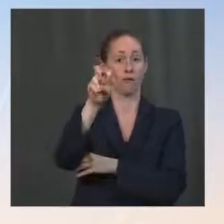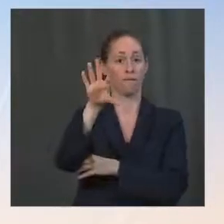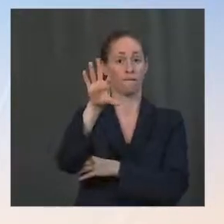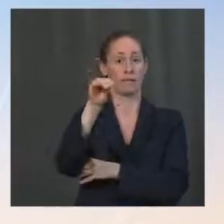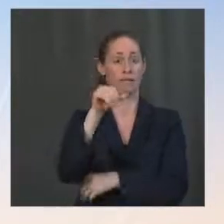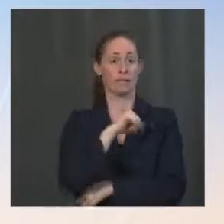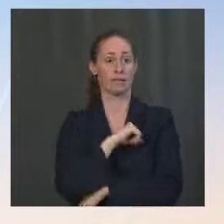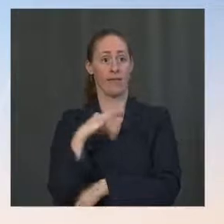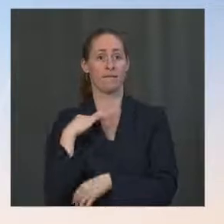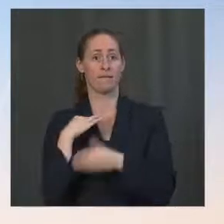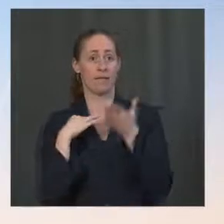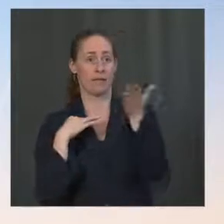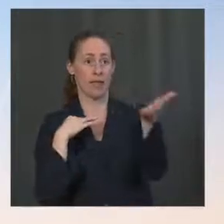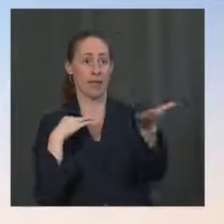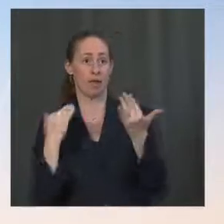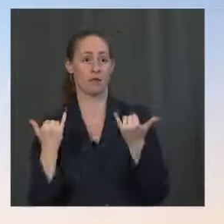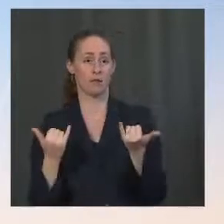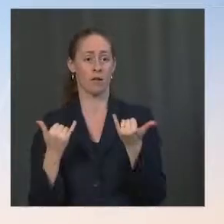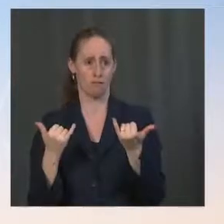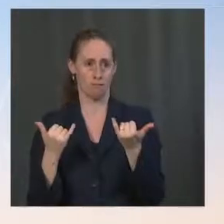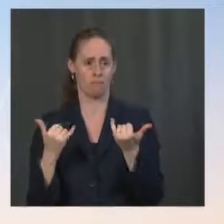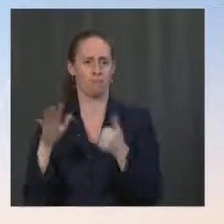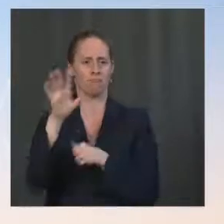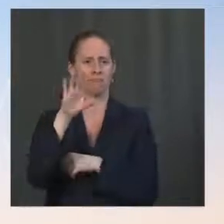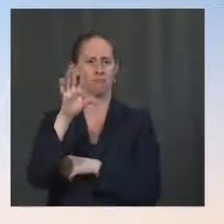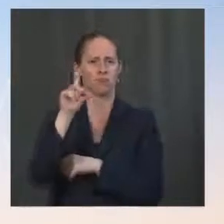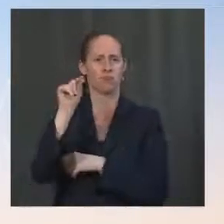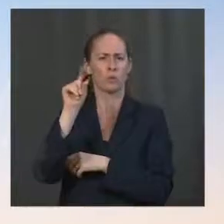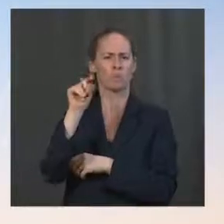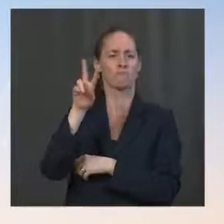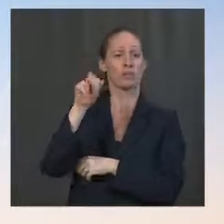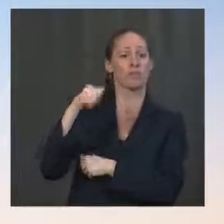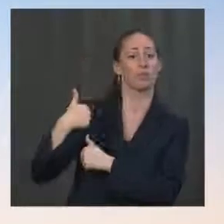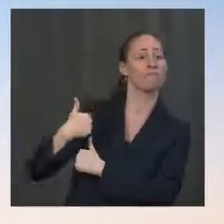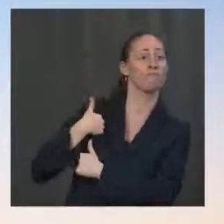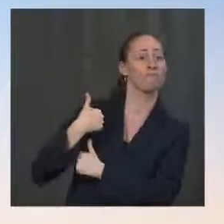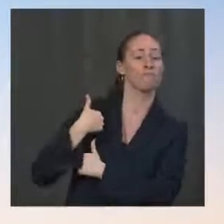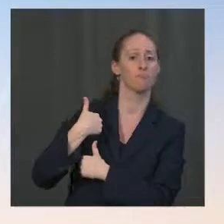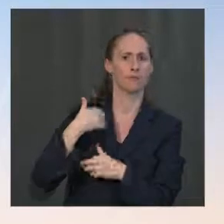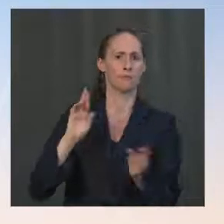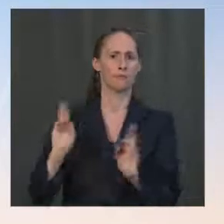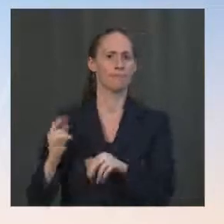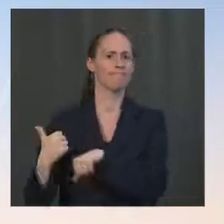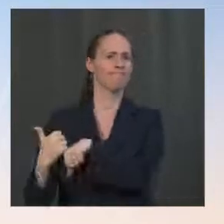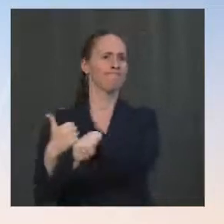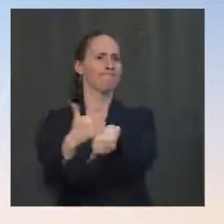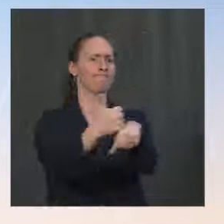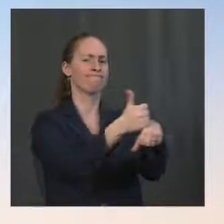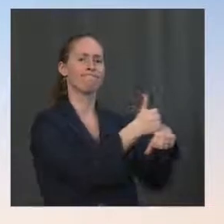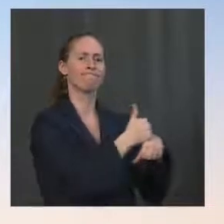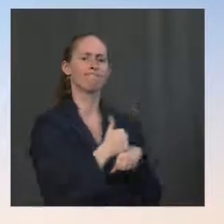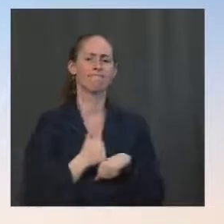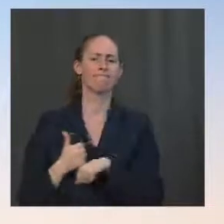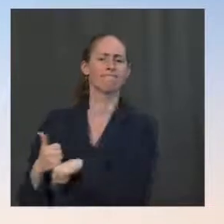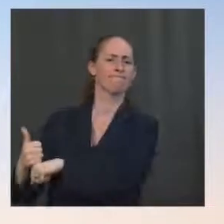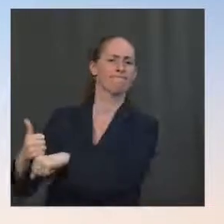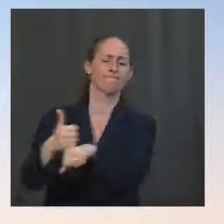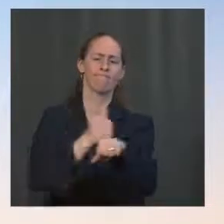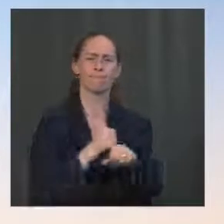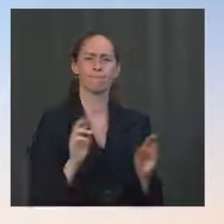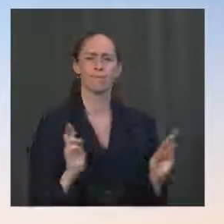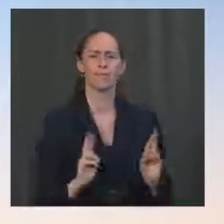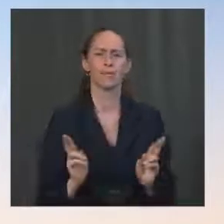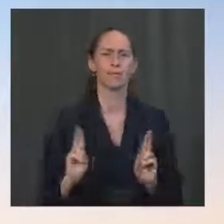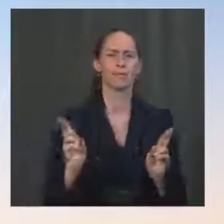VA hospital beds. We have been working to provide direct assistance and even get ahead of the storm.